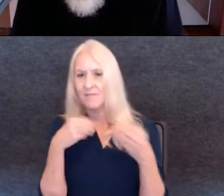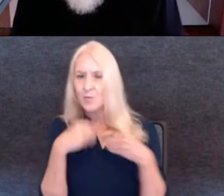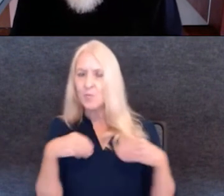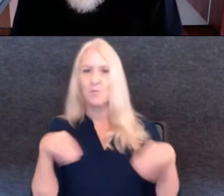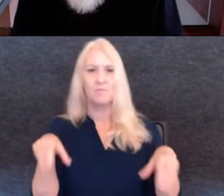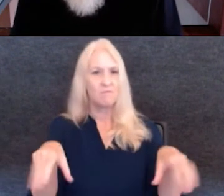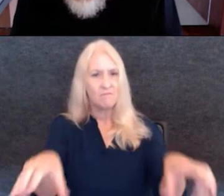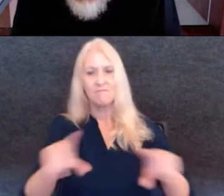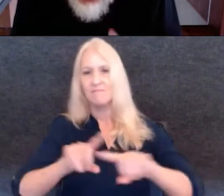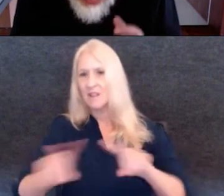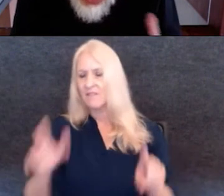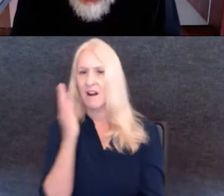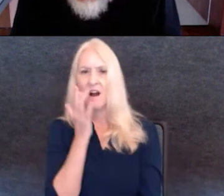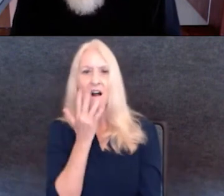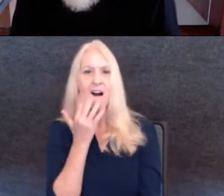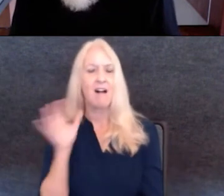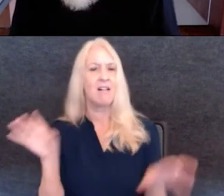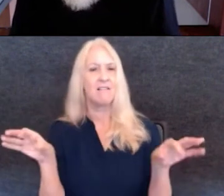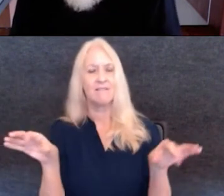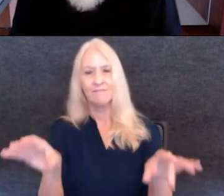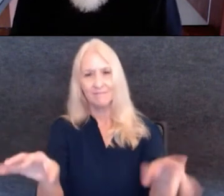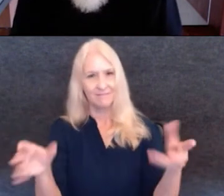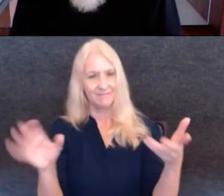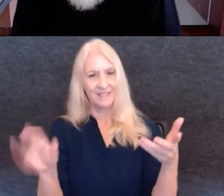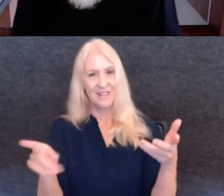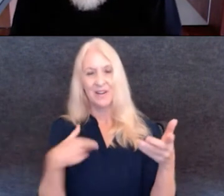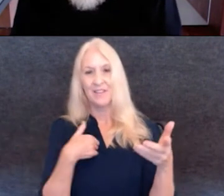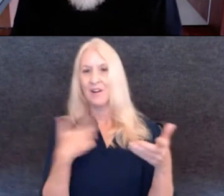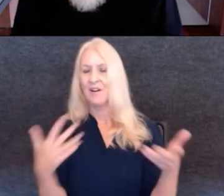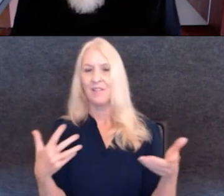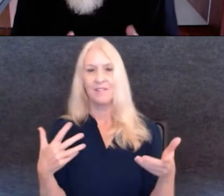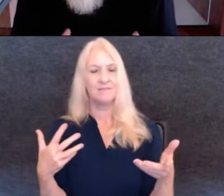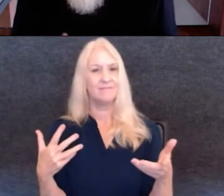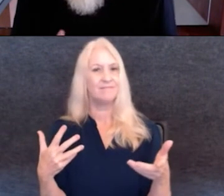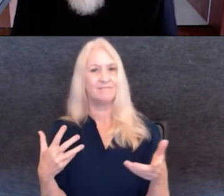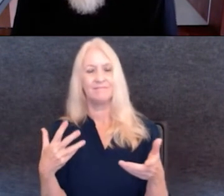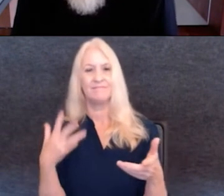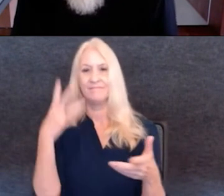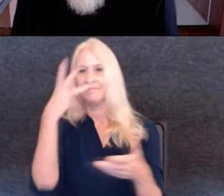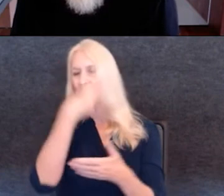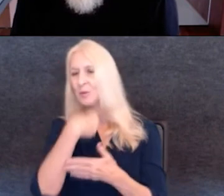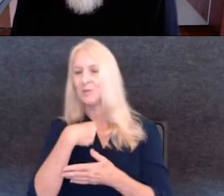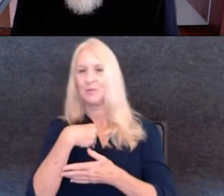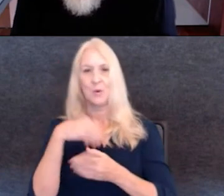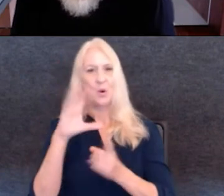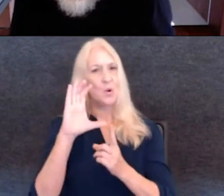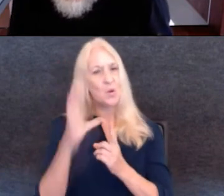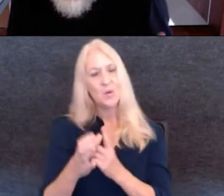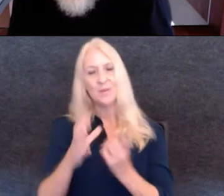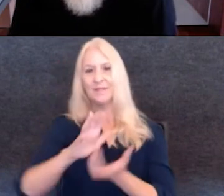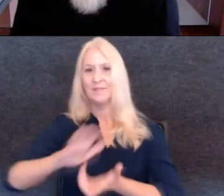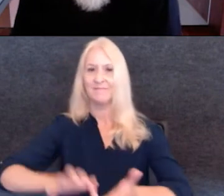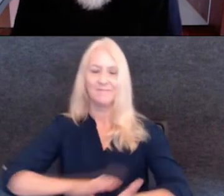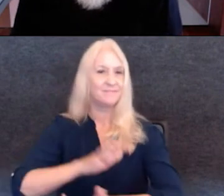of colors, and you have all this syncretism of a culture that was